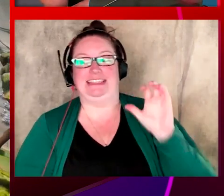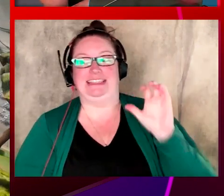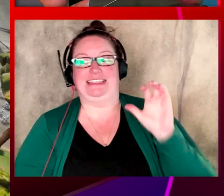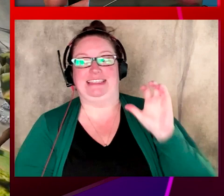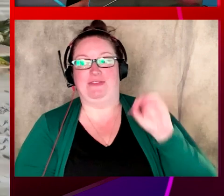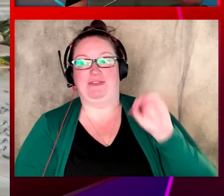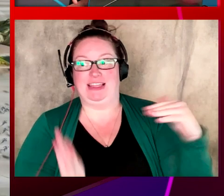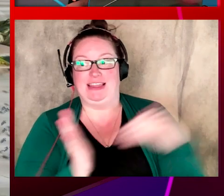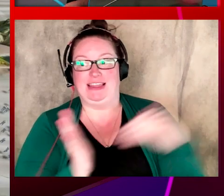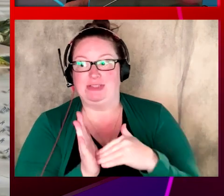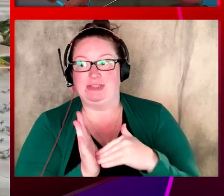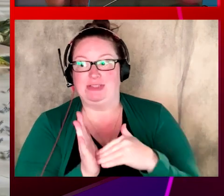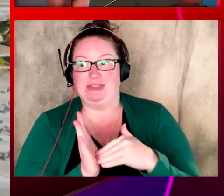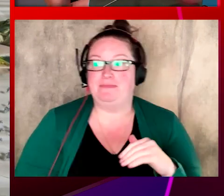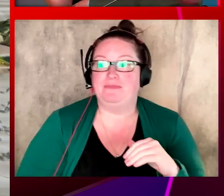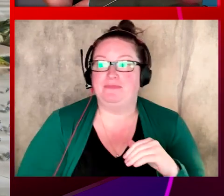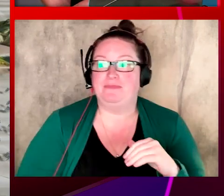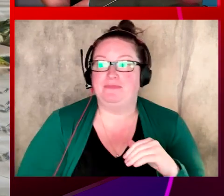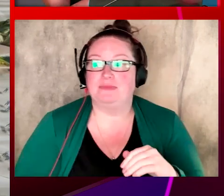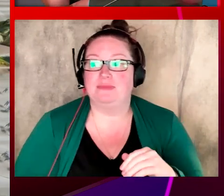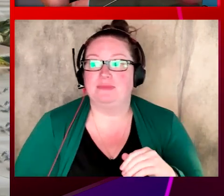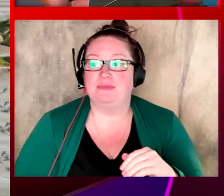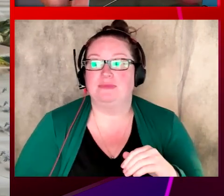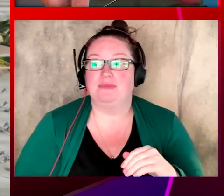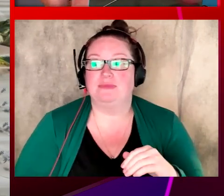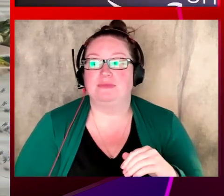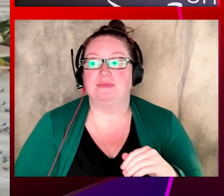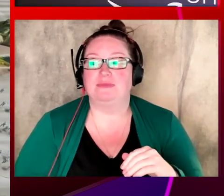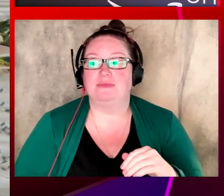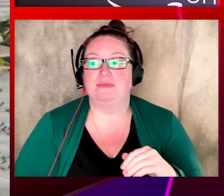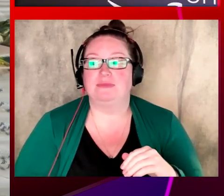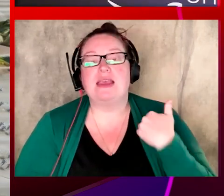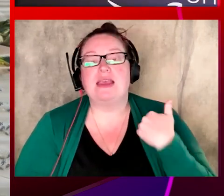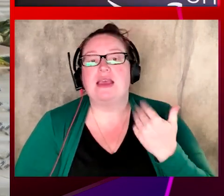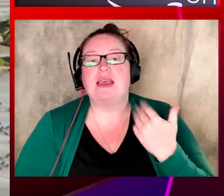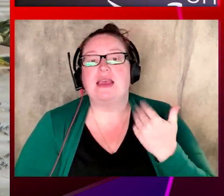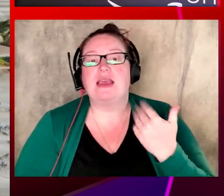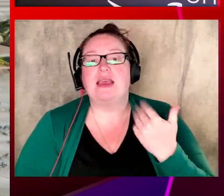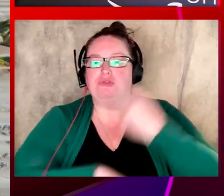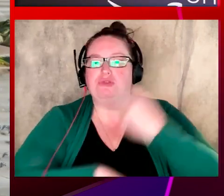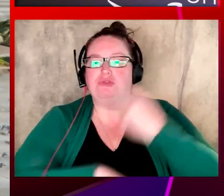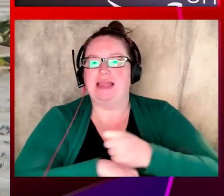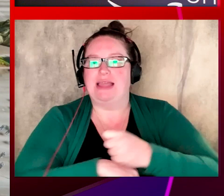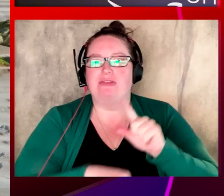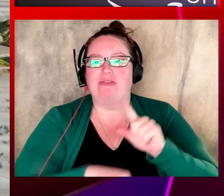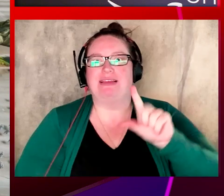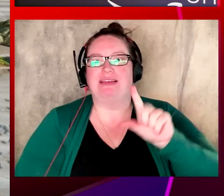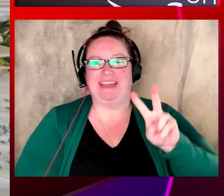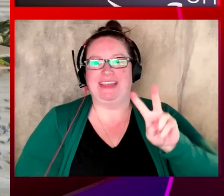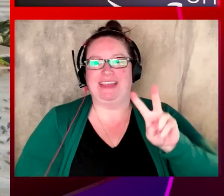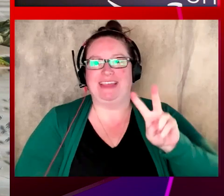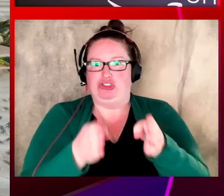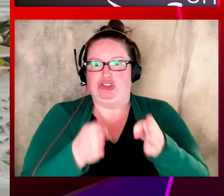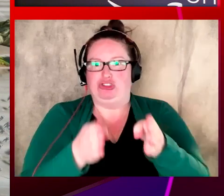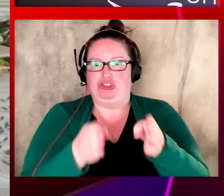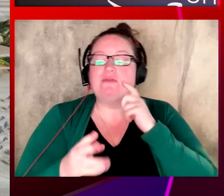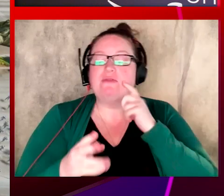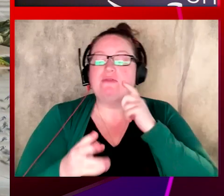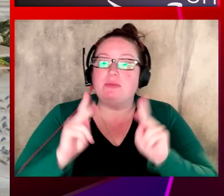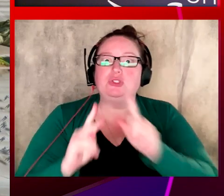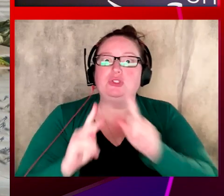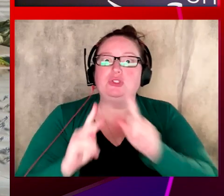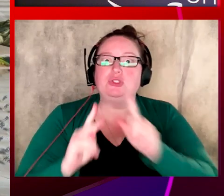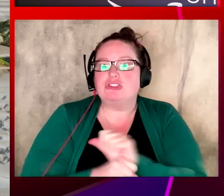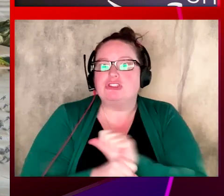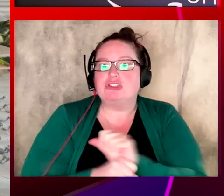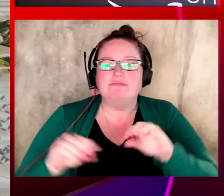the streets, too. Well, that's the other thing, right? We had to close down the Vegas Strip to get people to actually be able to move around because there's just not